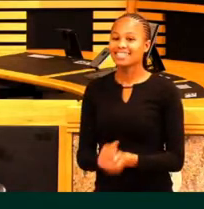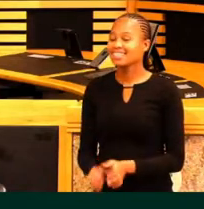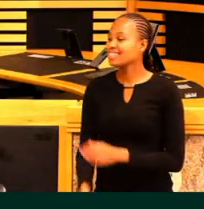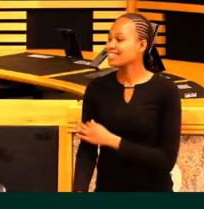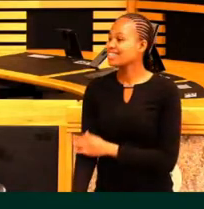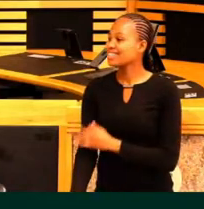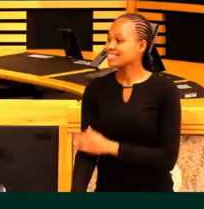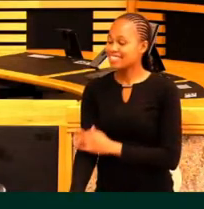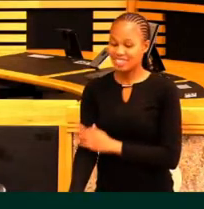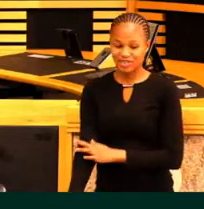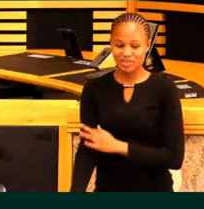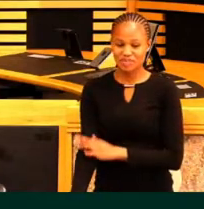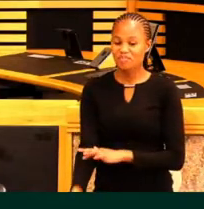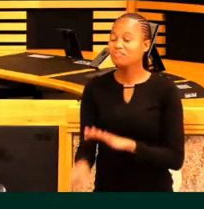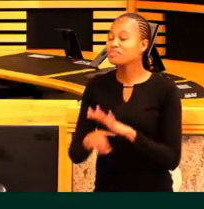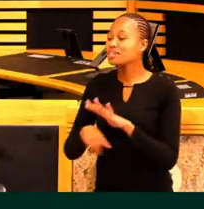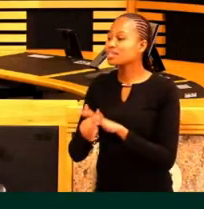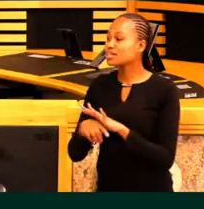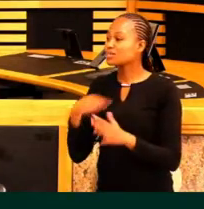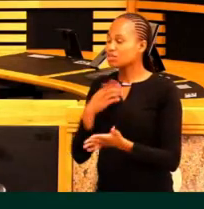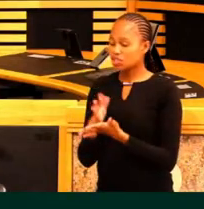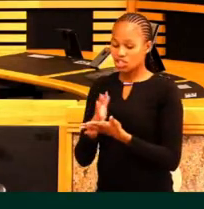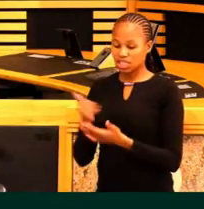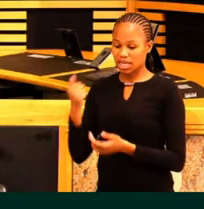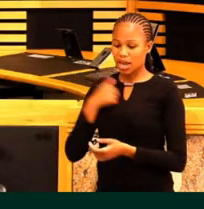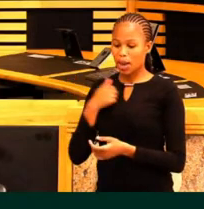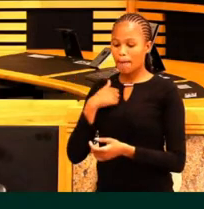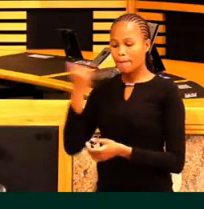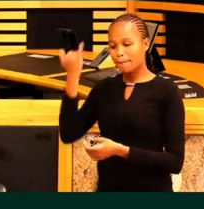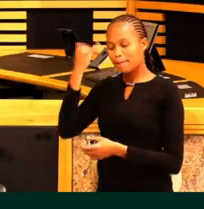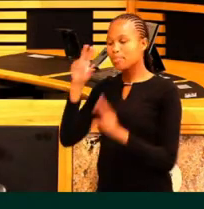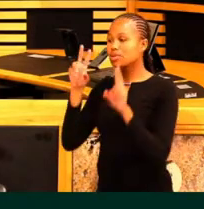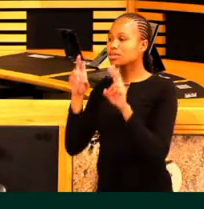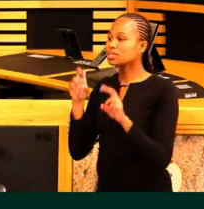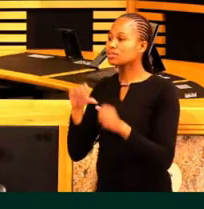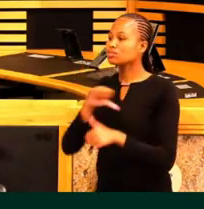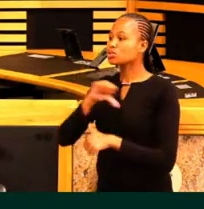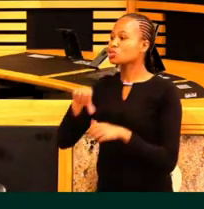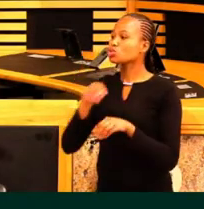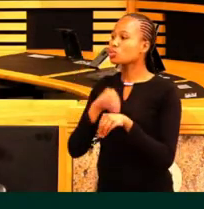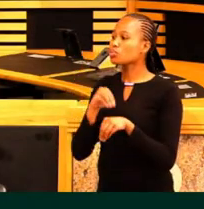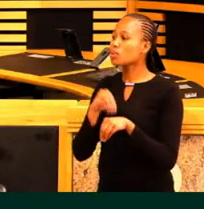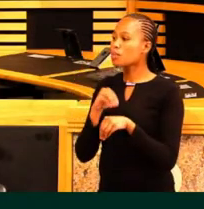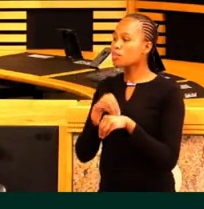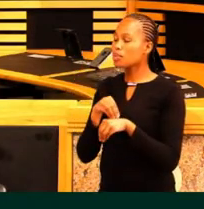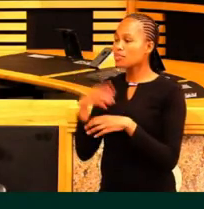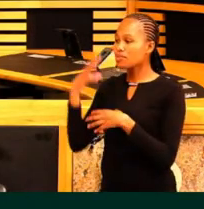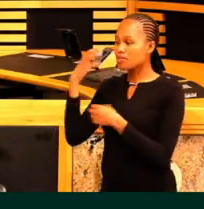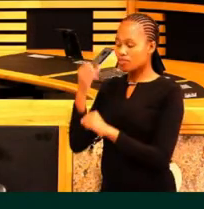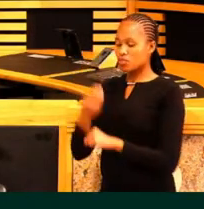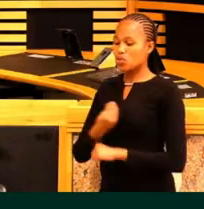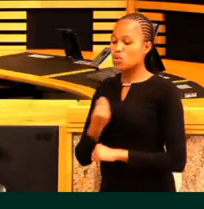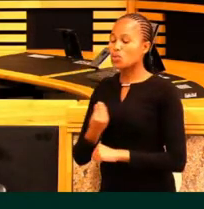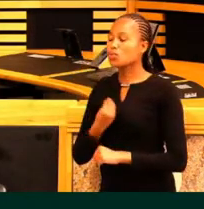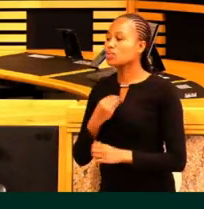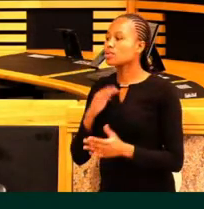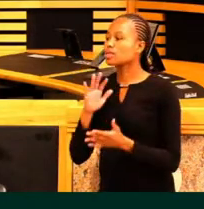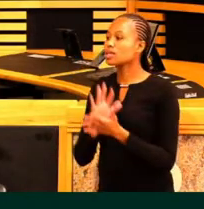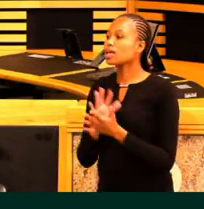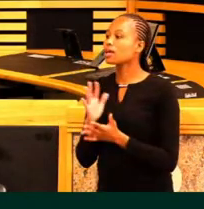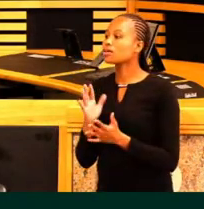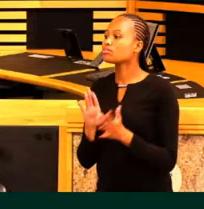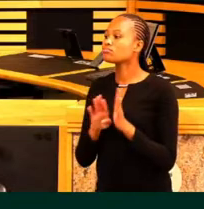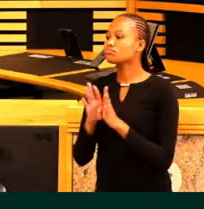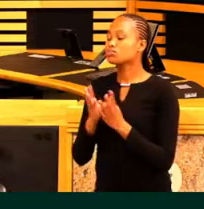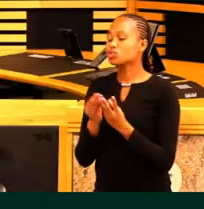from the amatory region hereby to share my opinion on the title social problems facing the youth and innovative